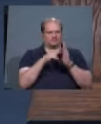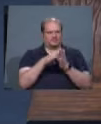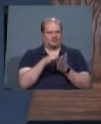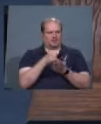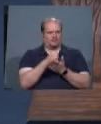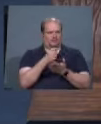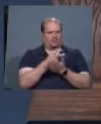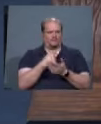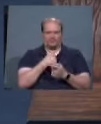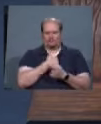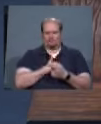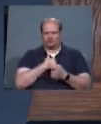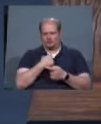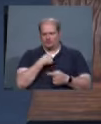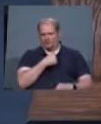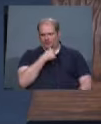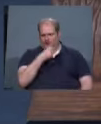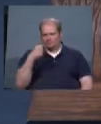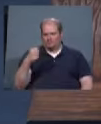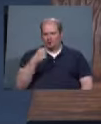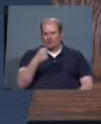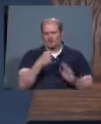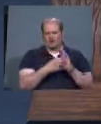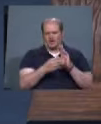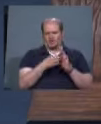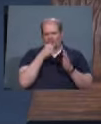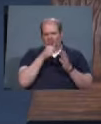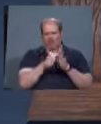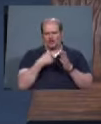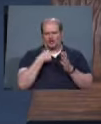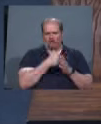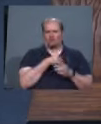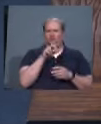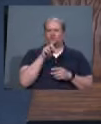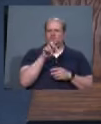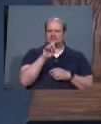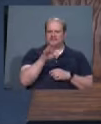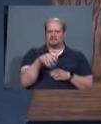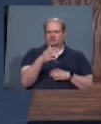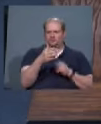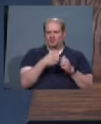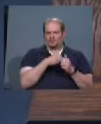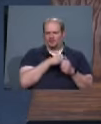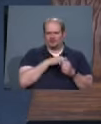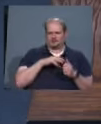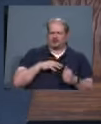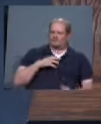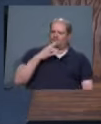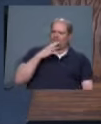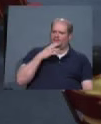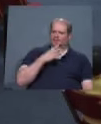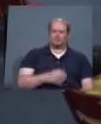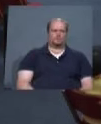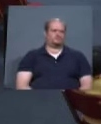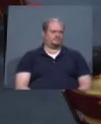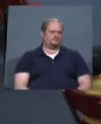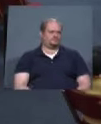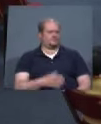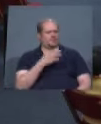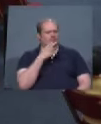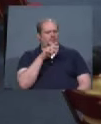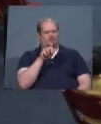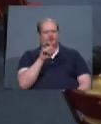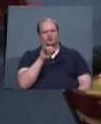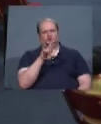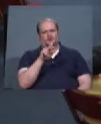approve it. But I'm sorry that we didn't bring a copy of the letter. We did provide that to the staff. Thank you. Thank you,